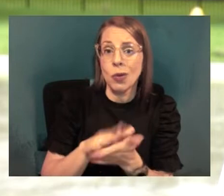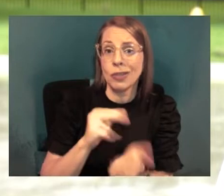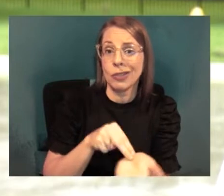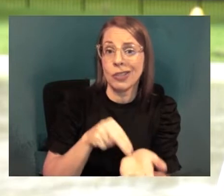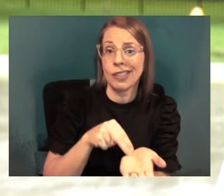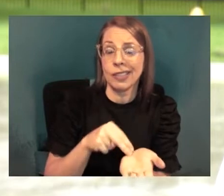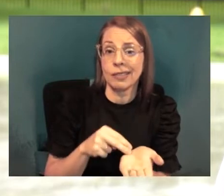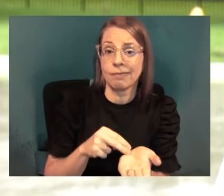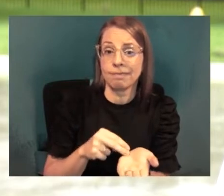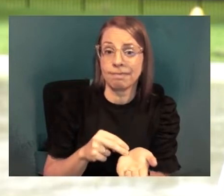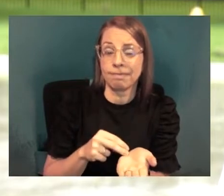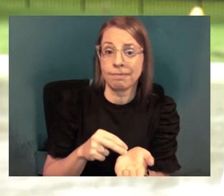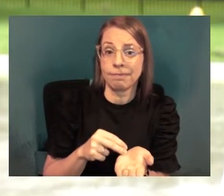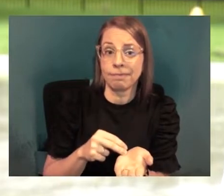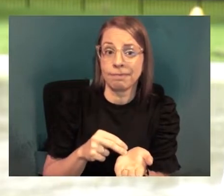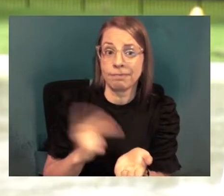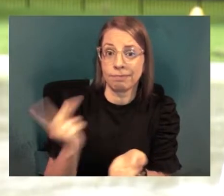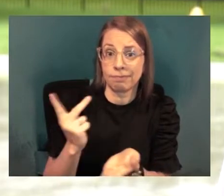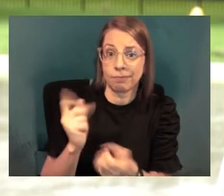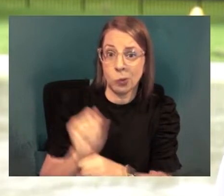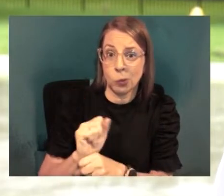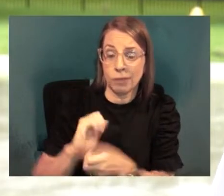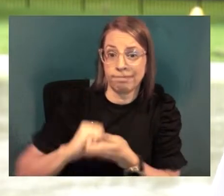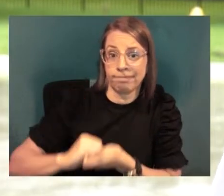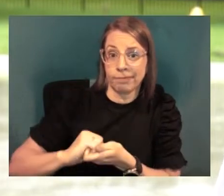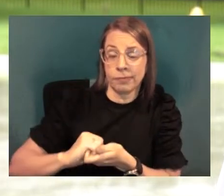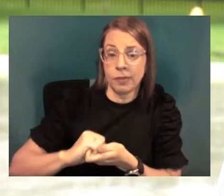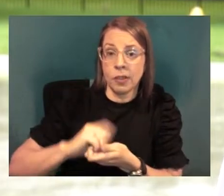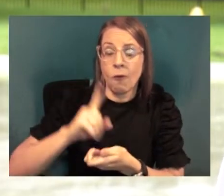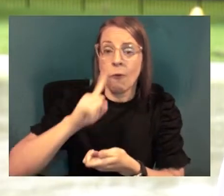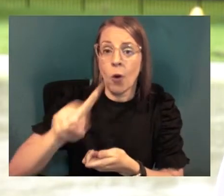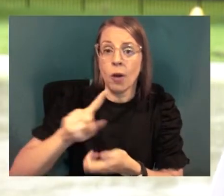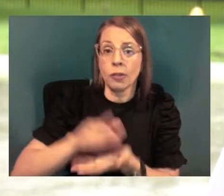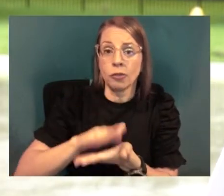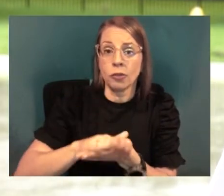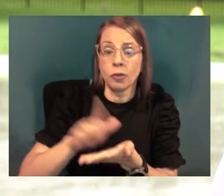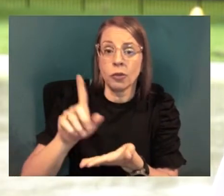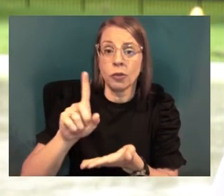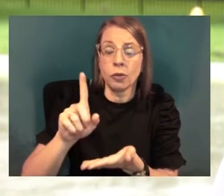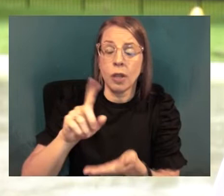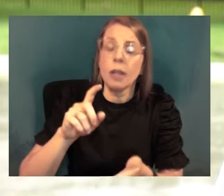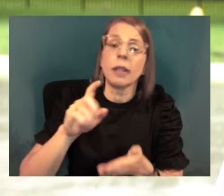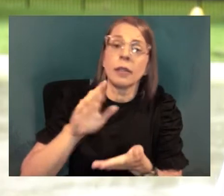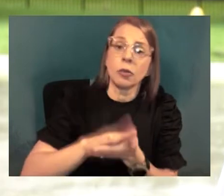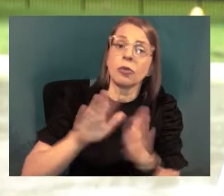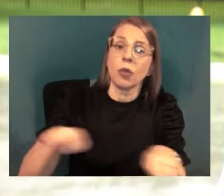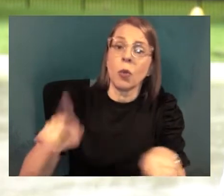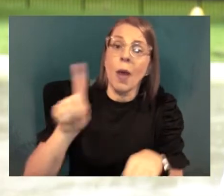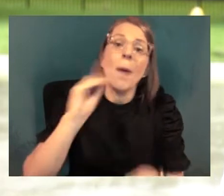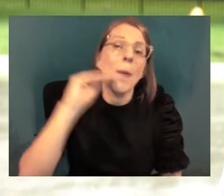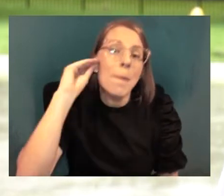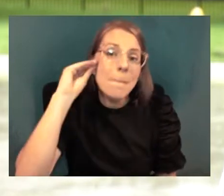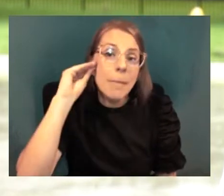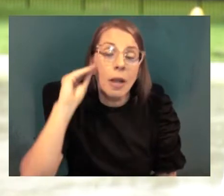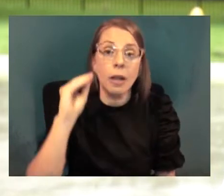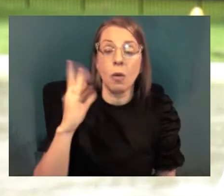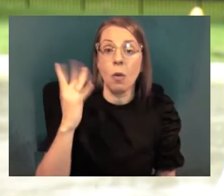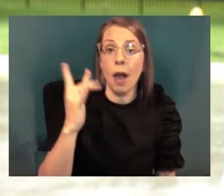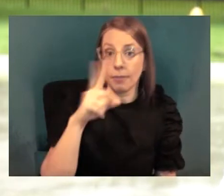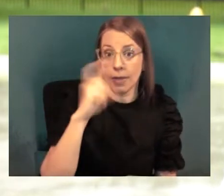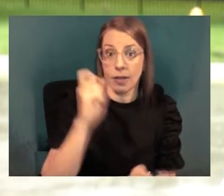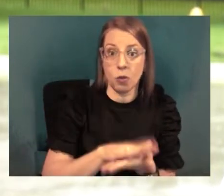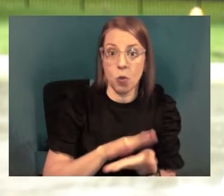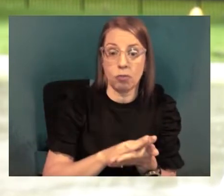provide care for children that were at home because their schools were shut down or they were there doing remote schooling, often